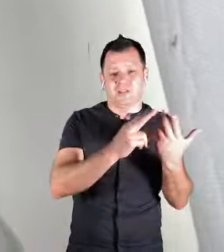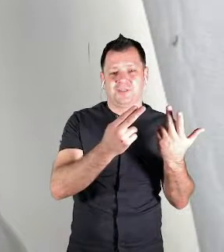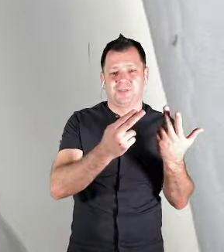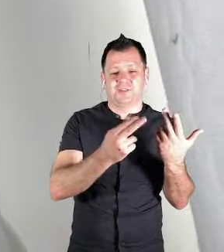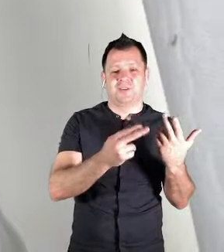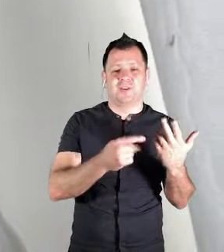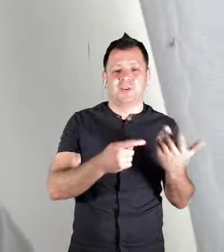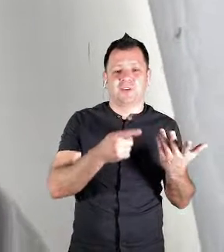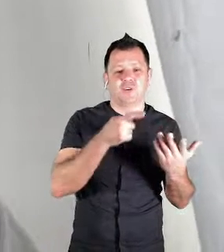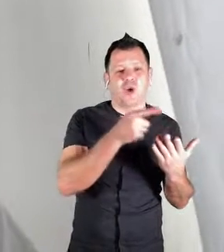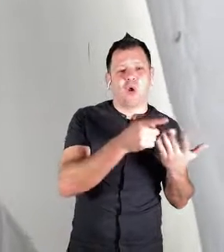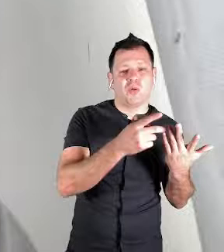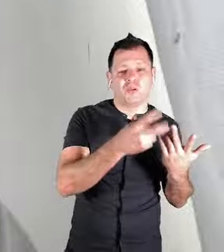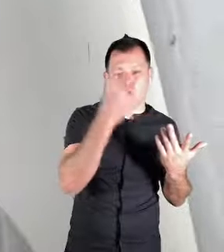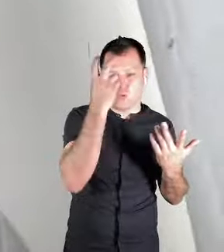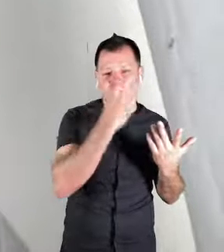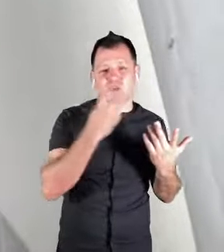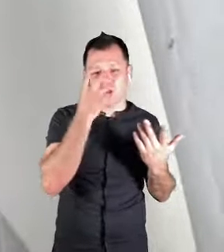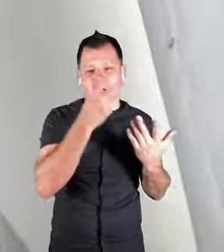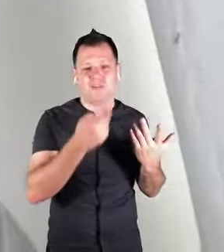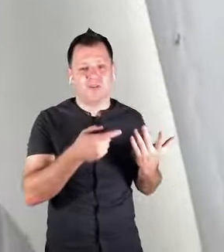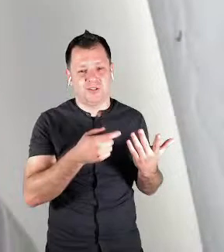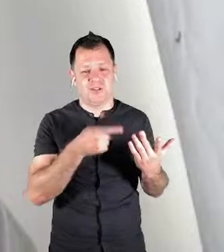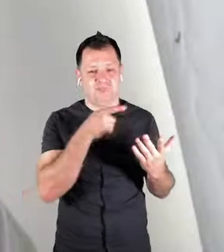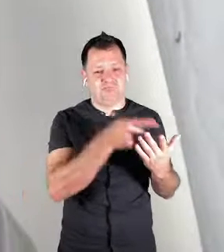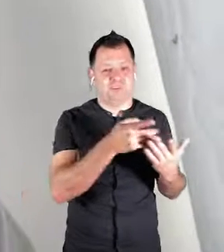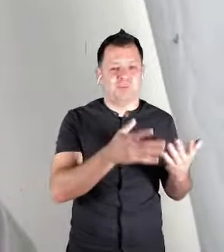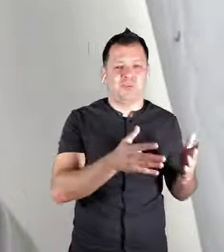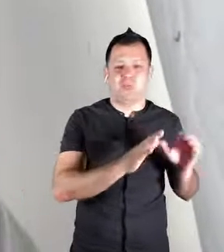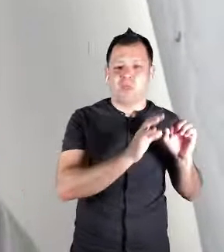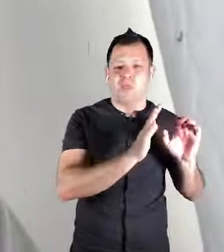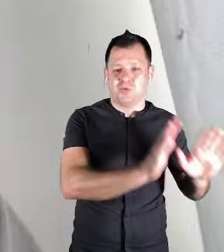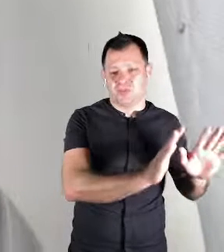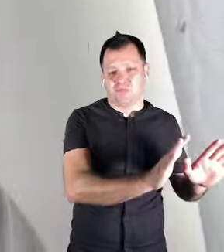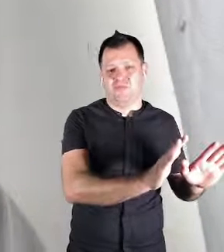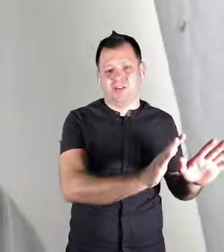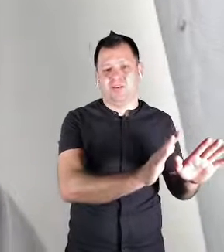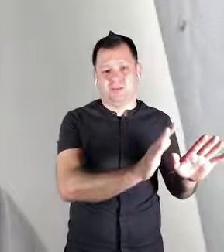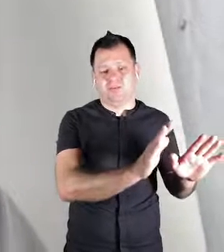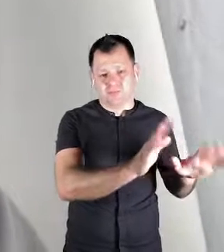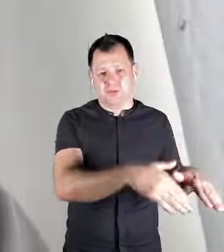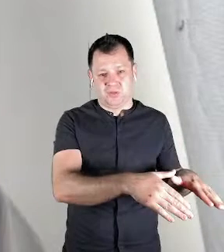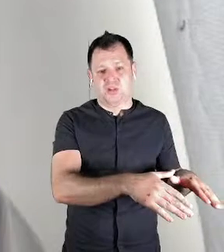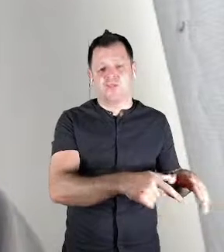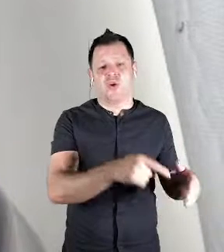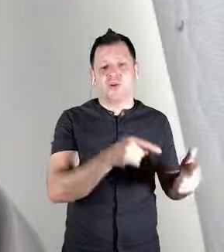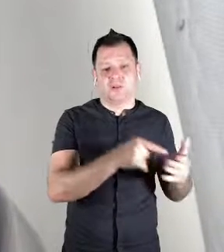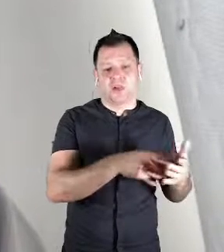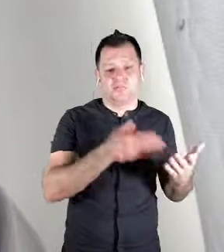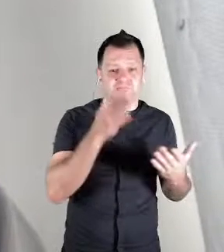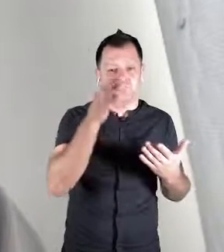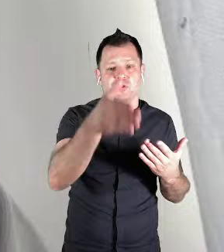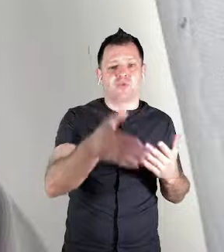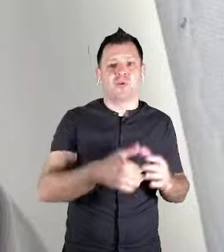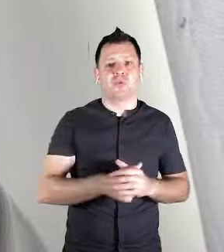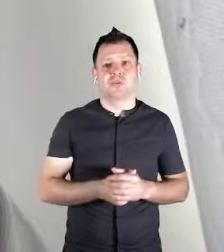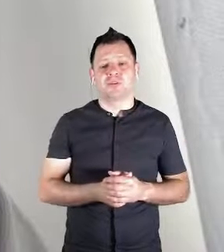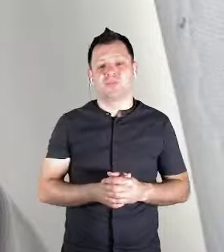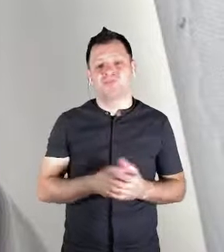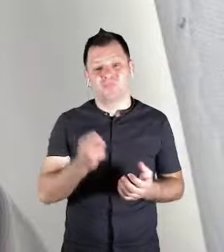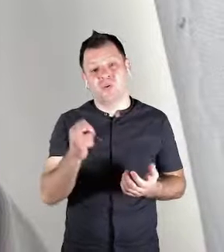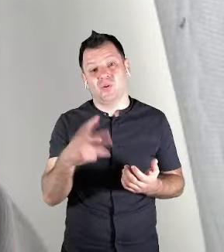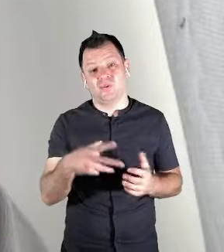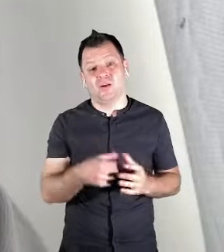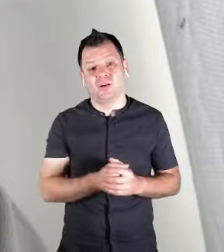but I say right, that is less and less you do that